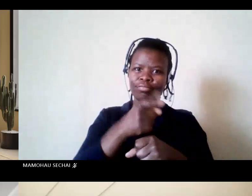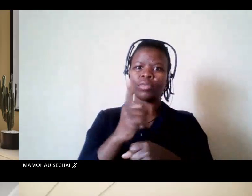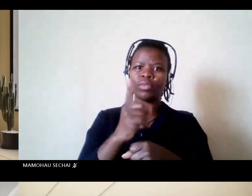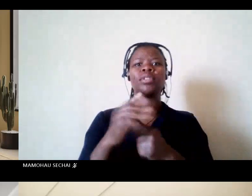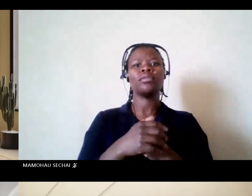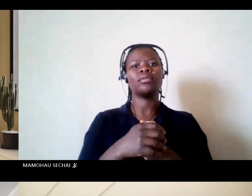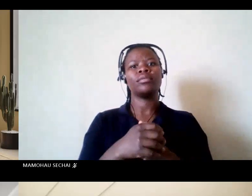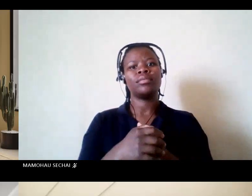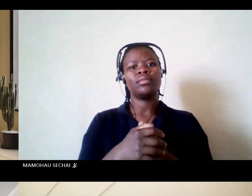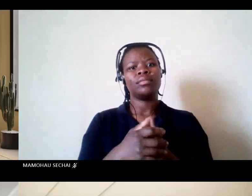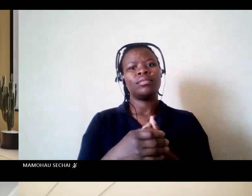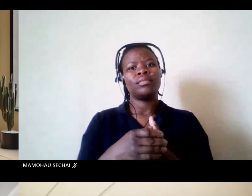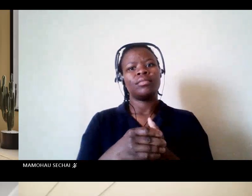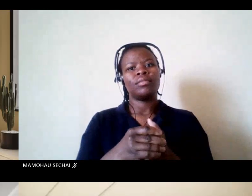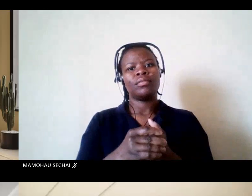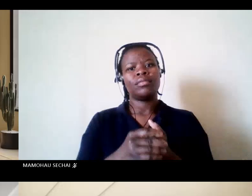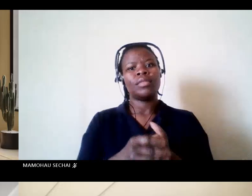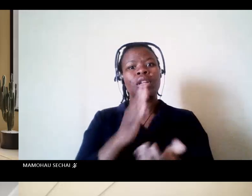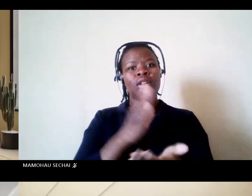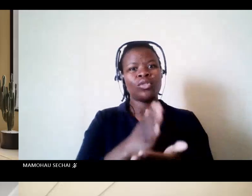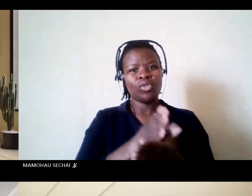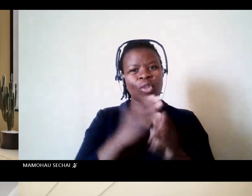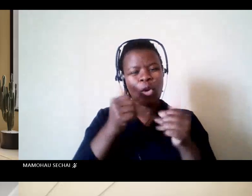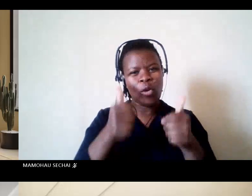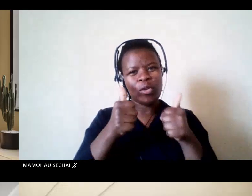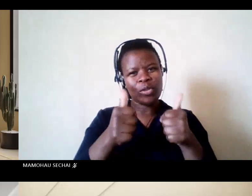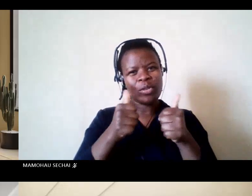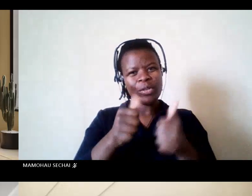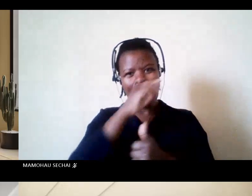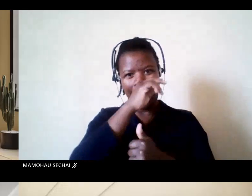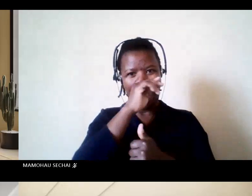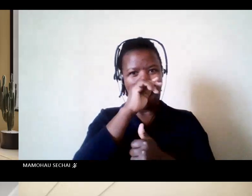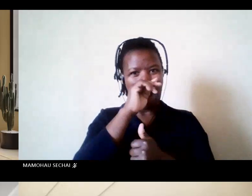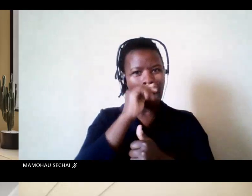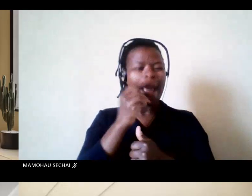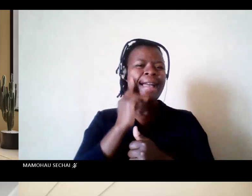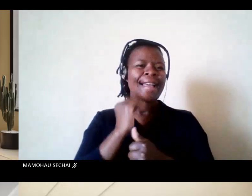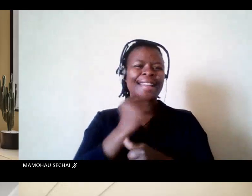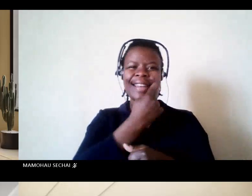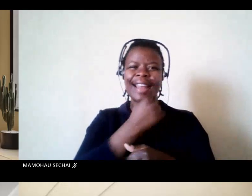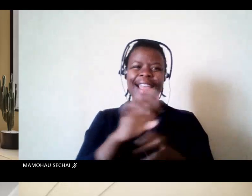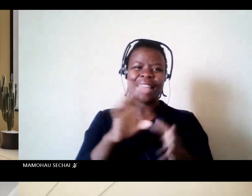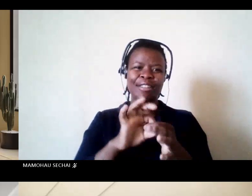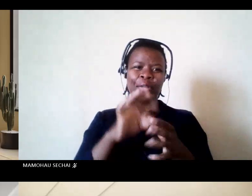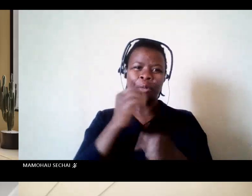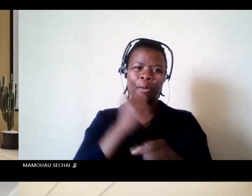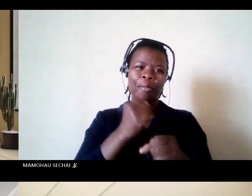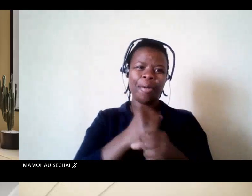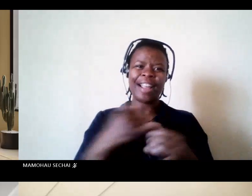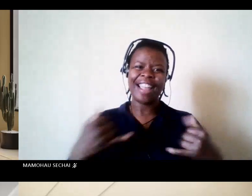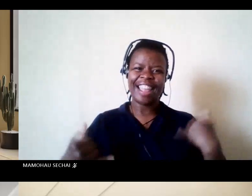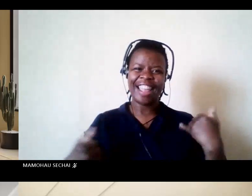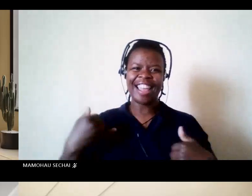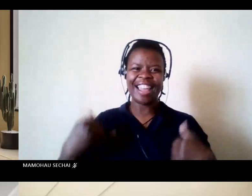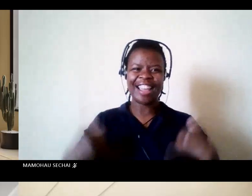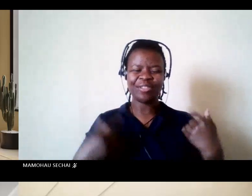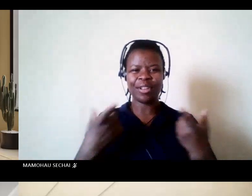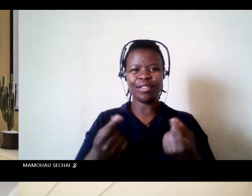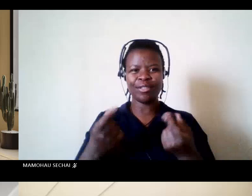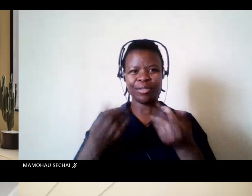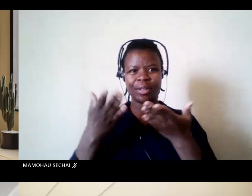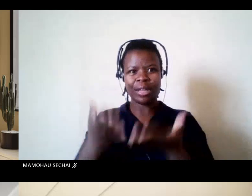year. It was really good, and so was, nice assignment. I really enjoyed reading it. You're putting me on the